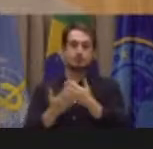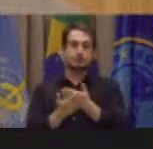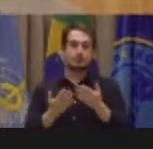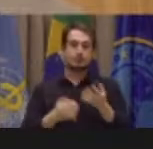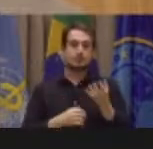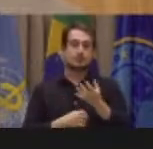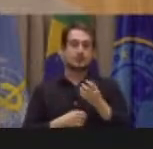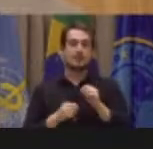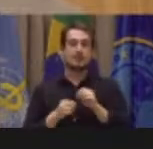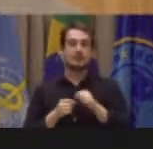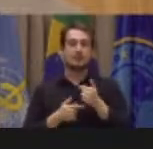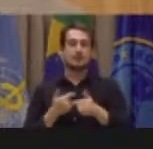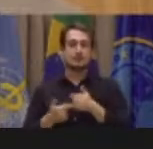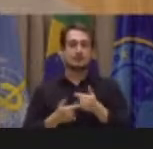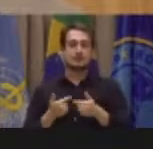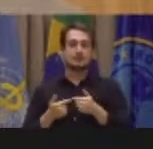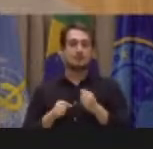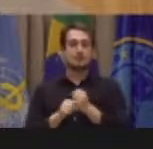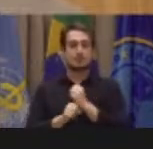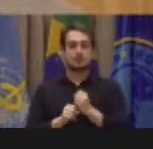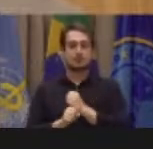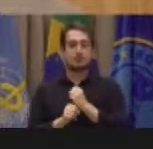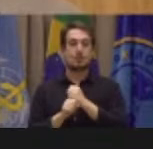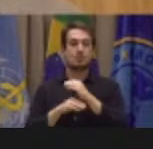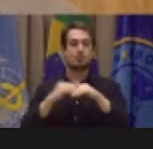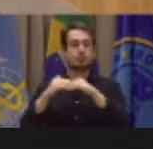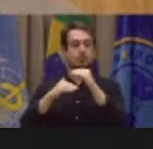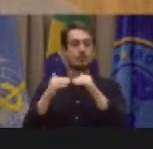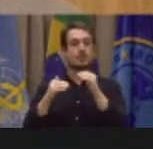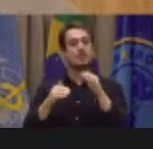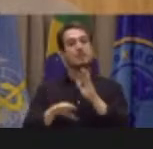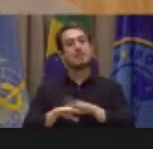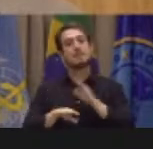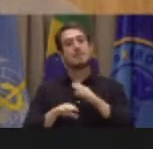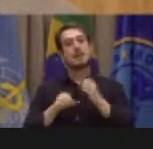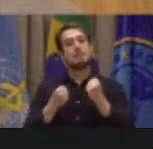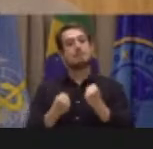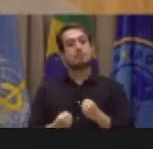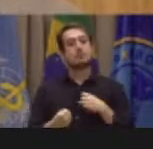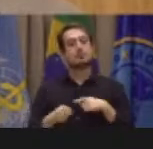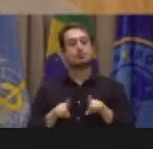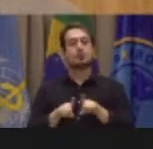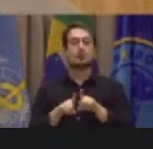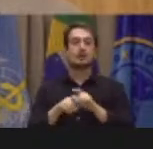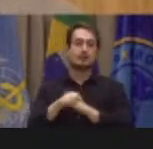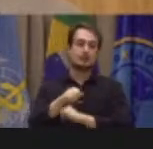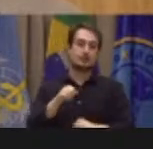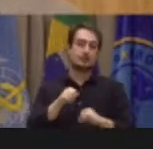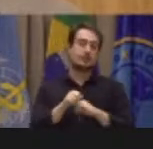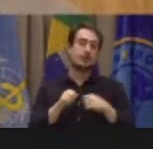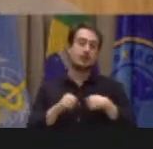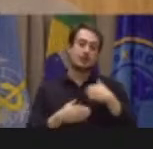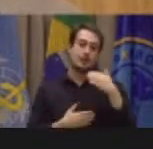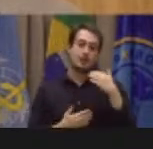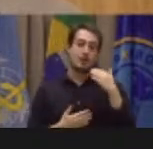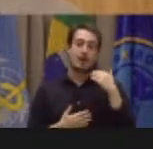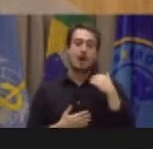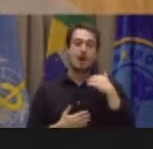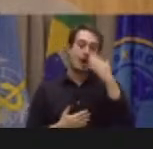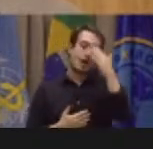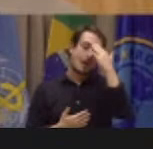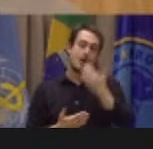role. What we're going to do to build this solid project and